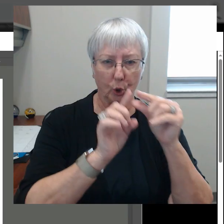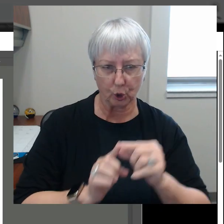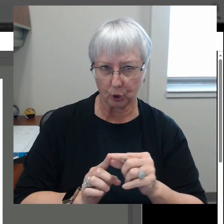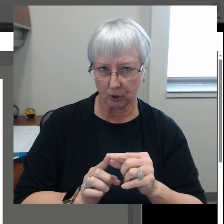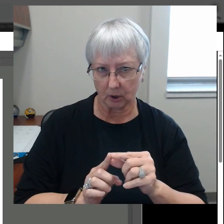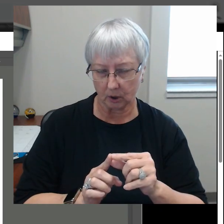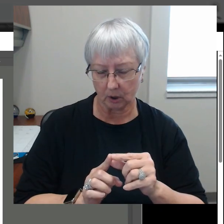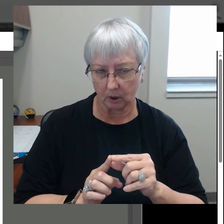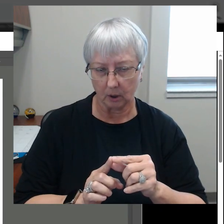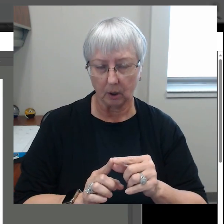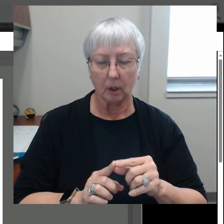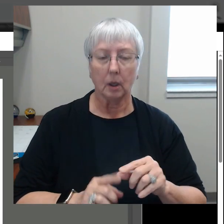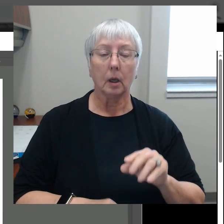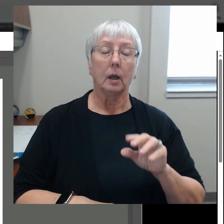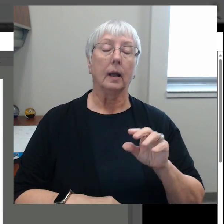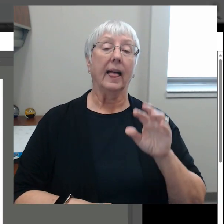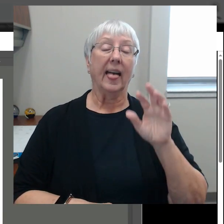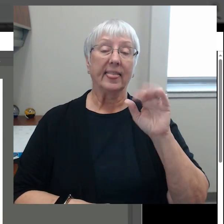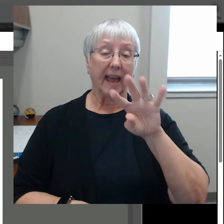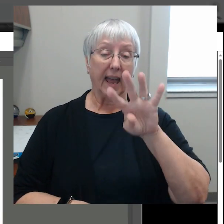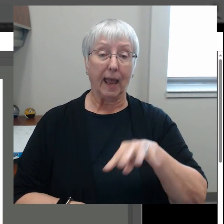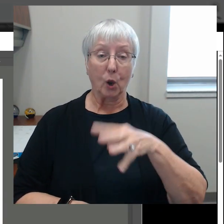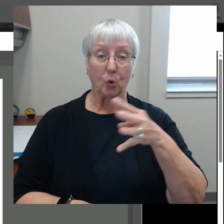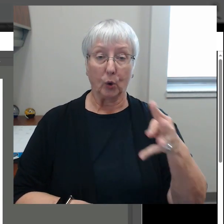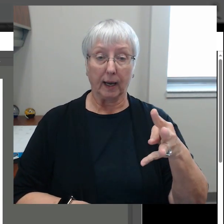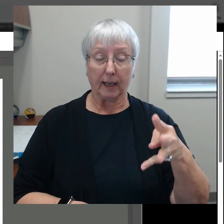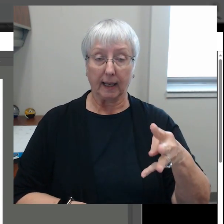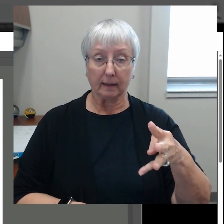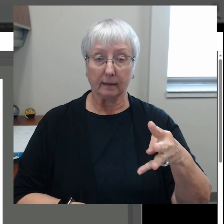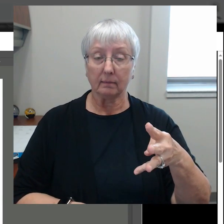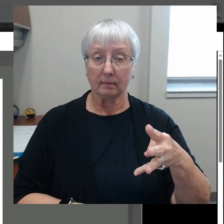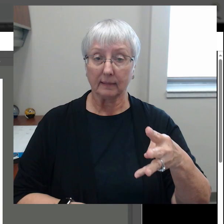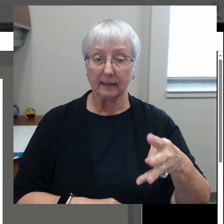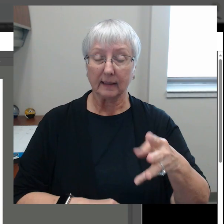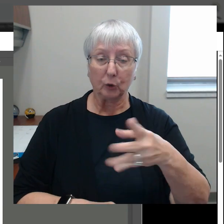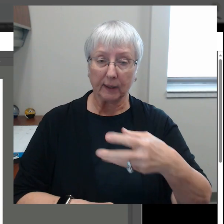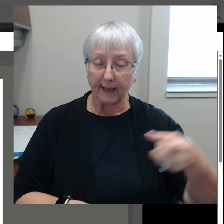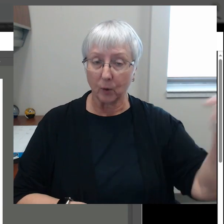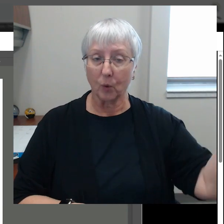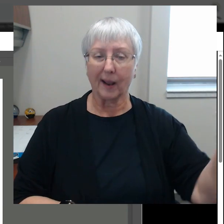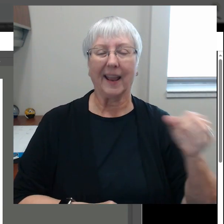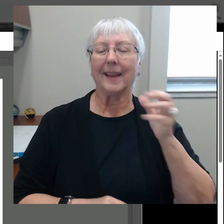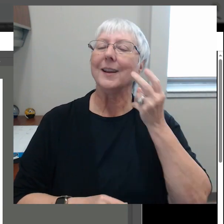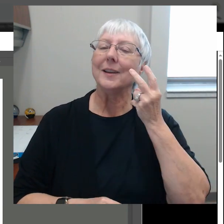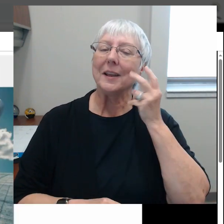grid is invisible, the elements work together harmoniously using the same